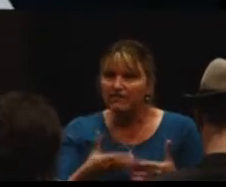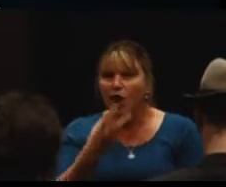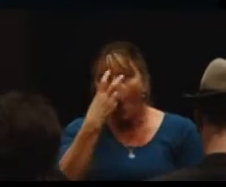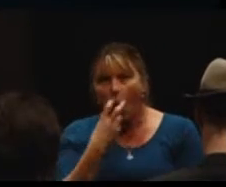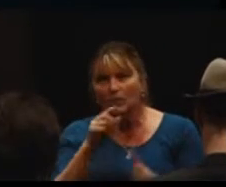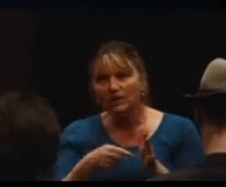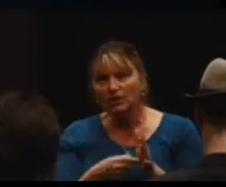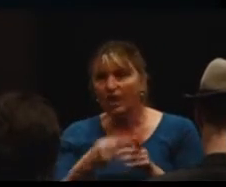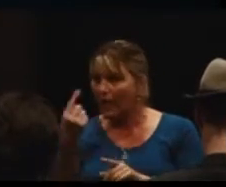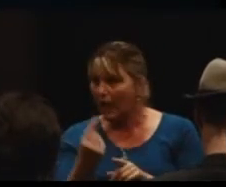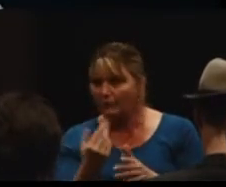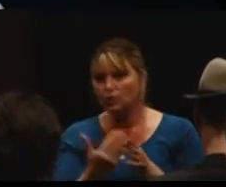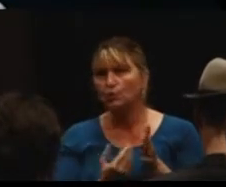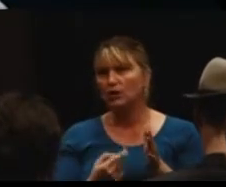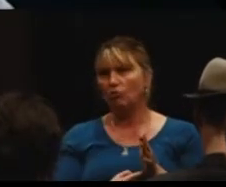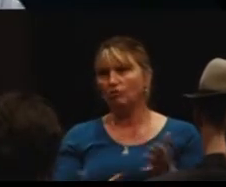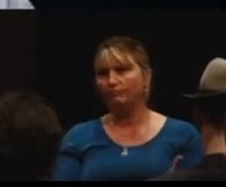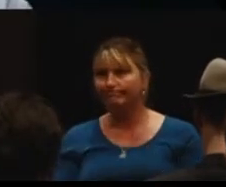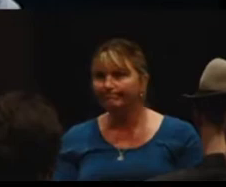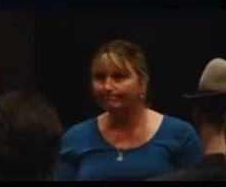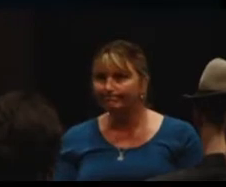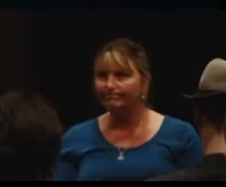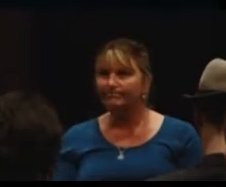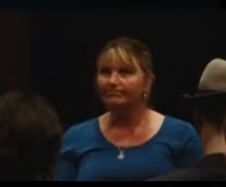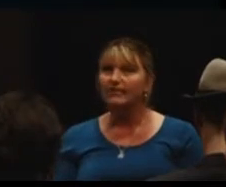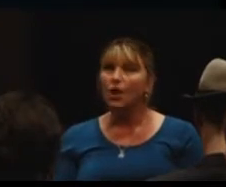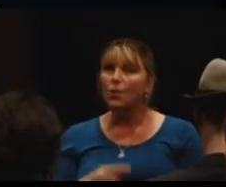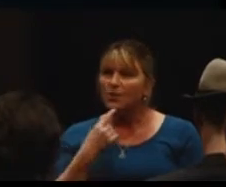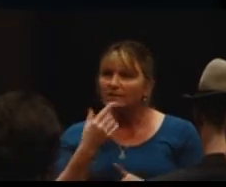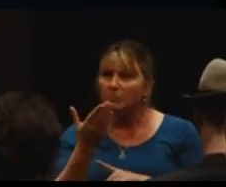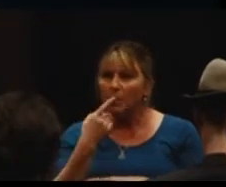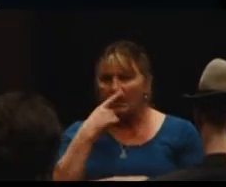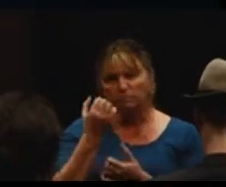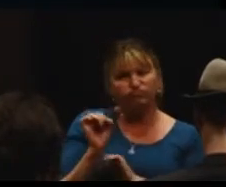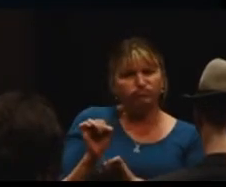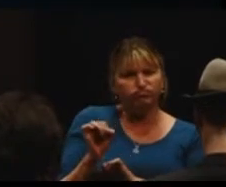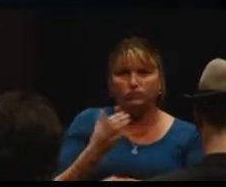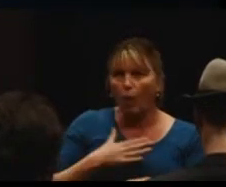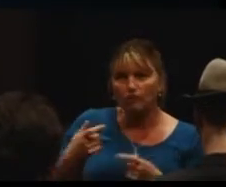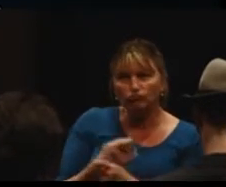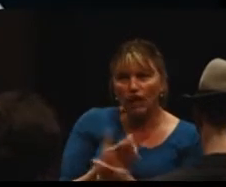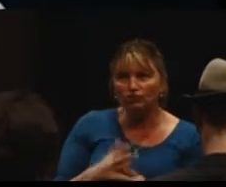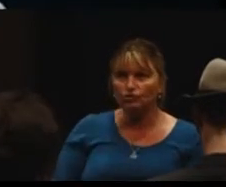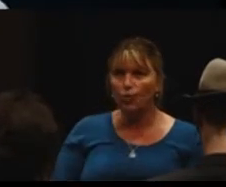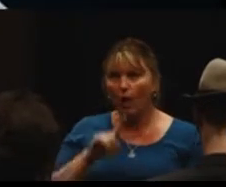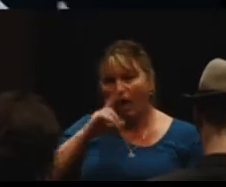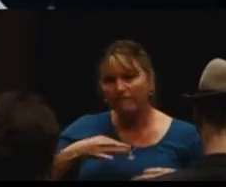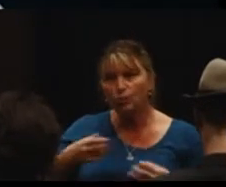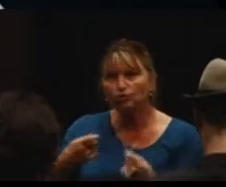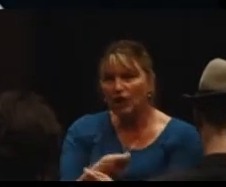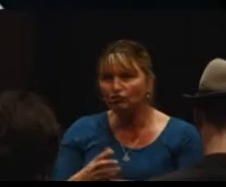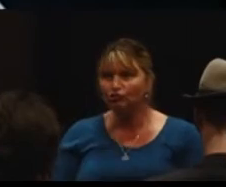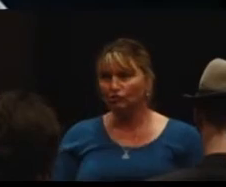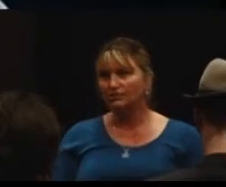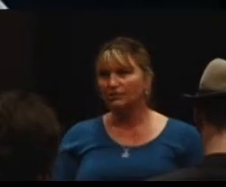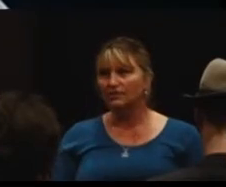a new technology, and we've talked about this inability or resistance to change, and also that you have a lot of, that tends to be in